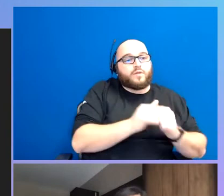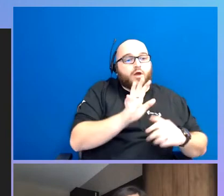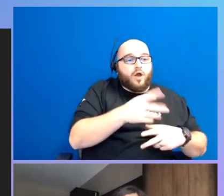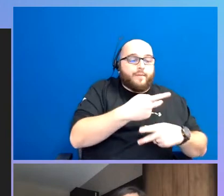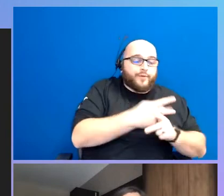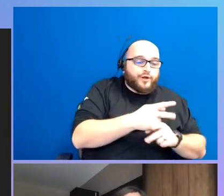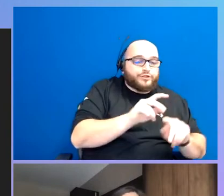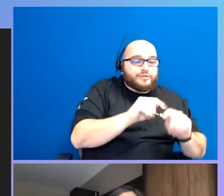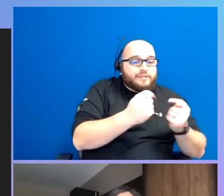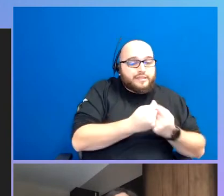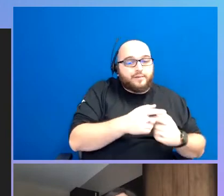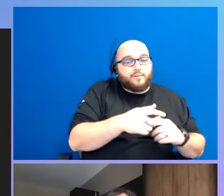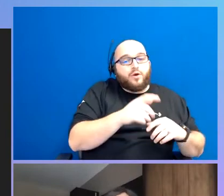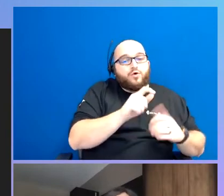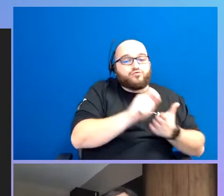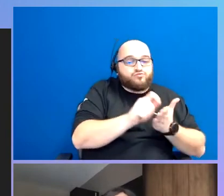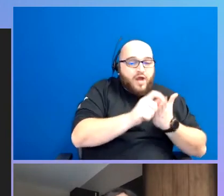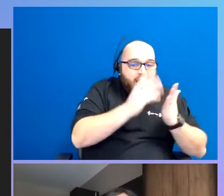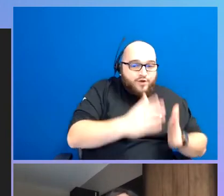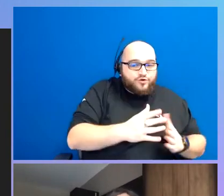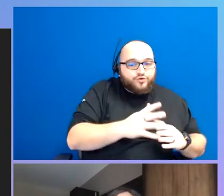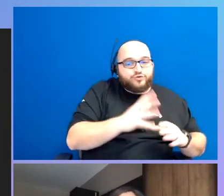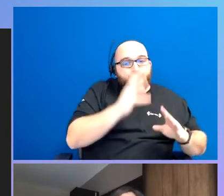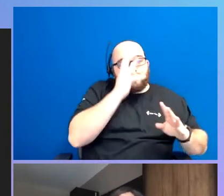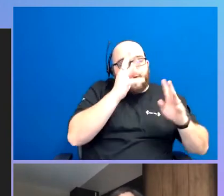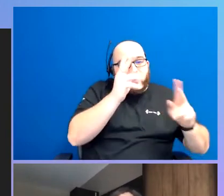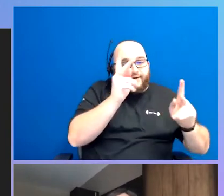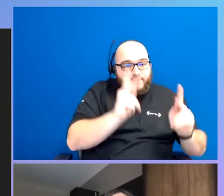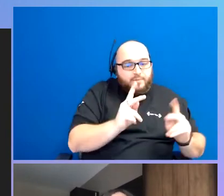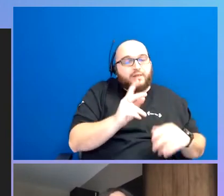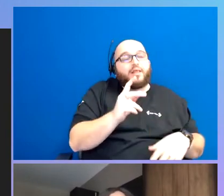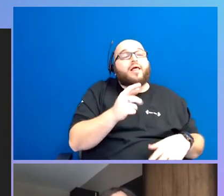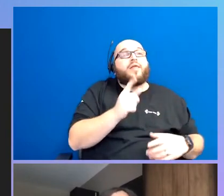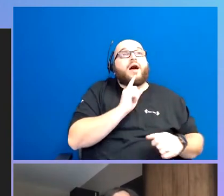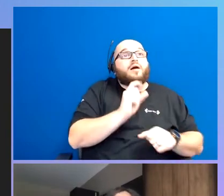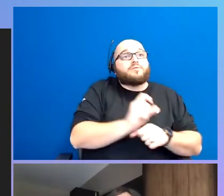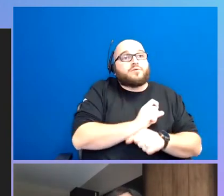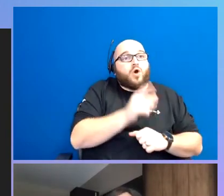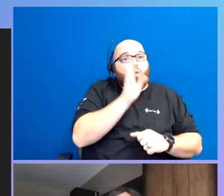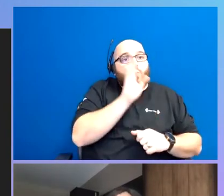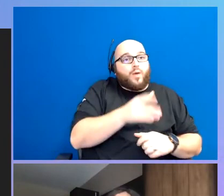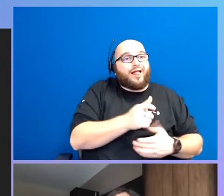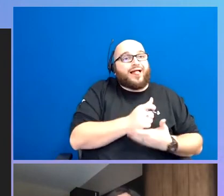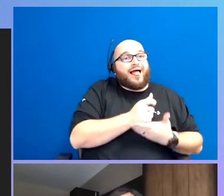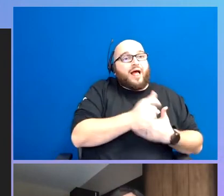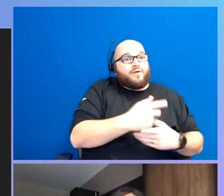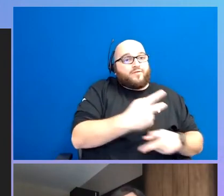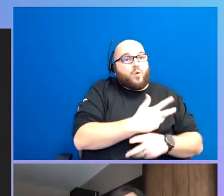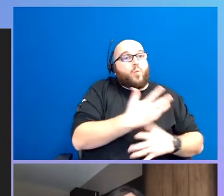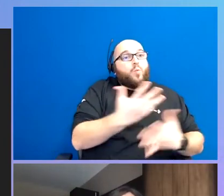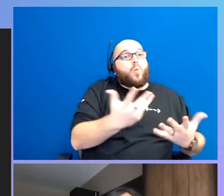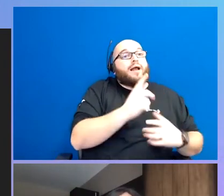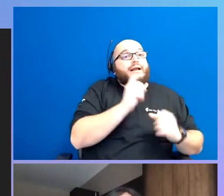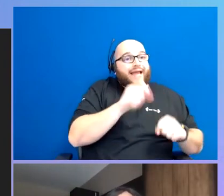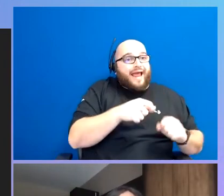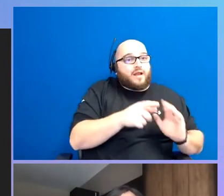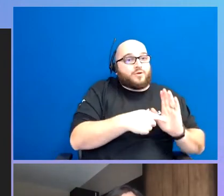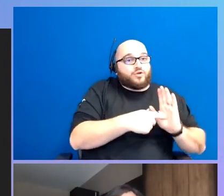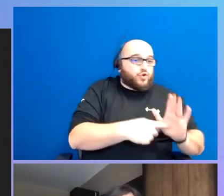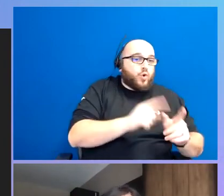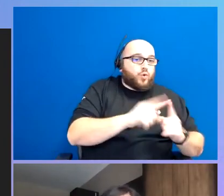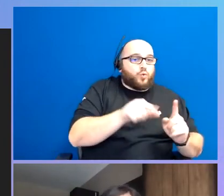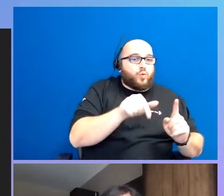writers, creative roles. So things behind the screen that ultimately drive what is produced and shown externally to